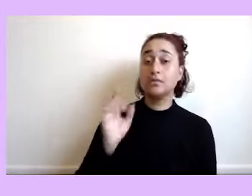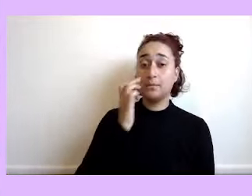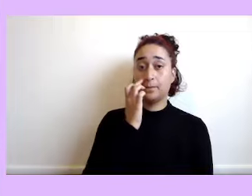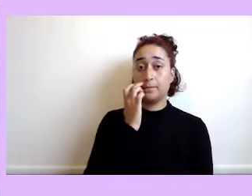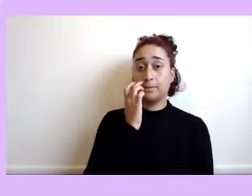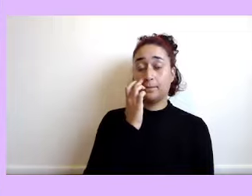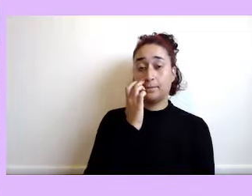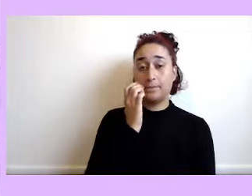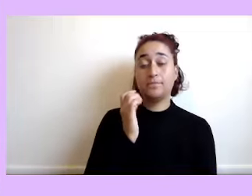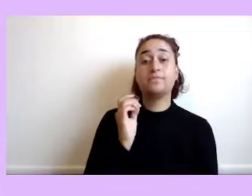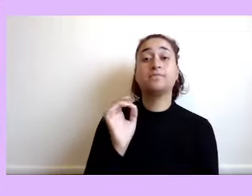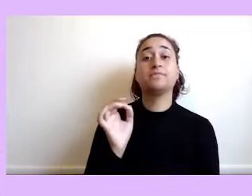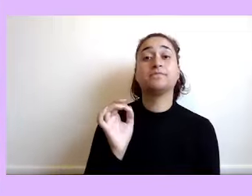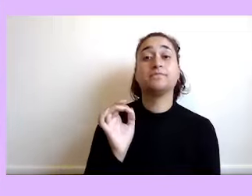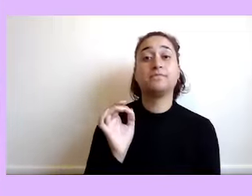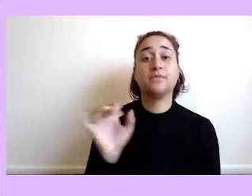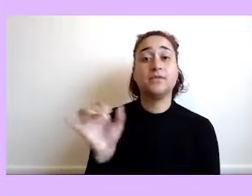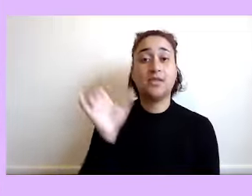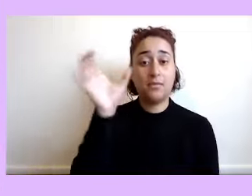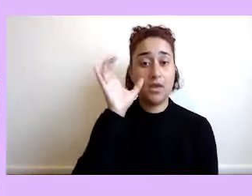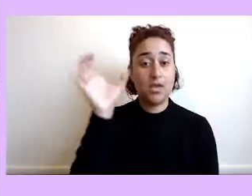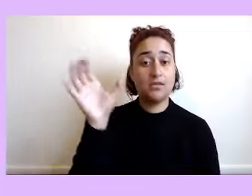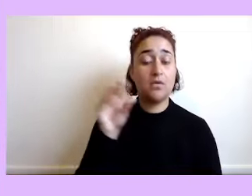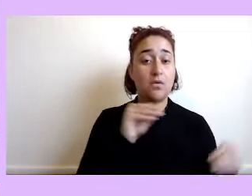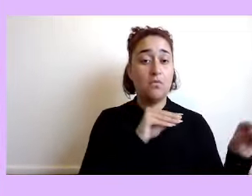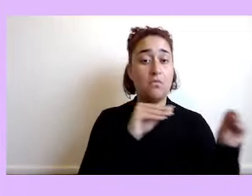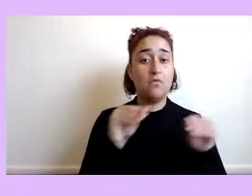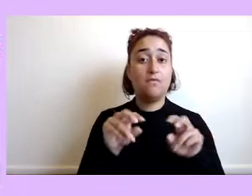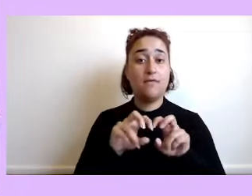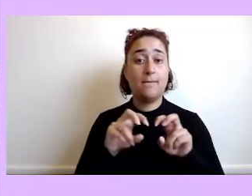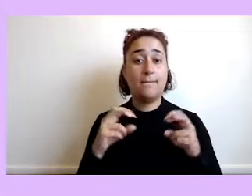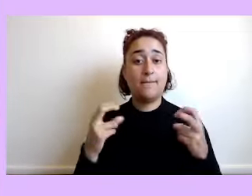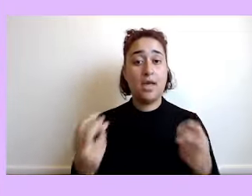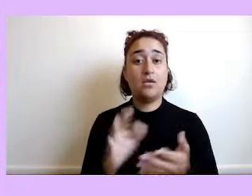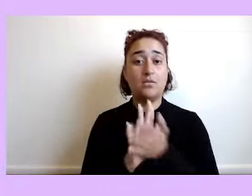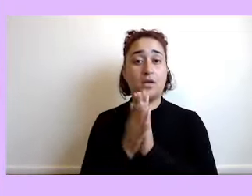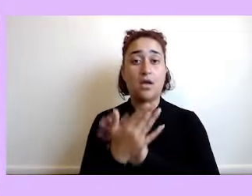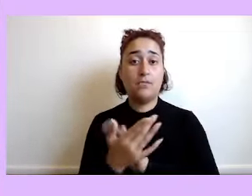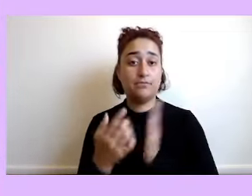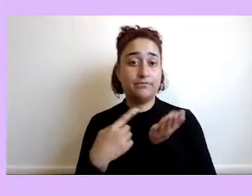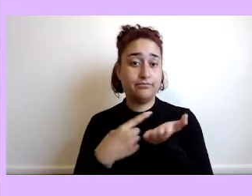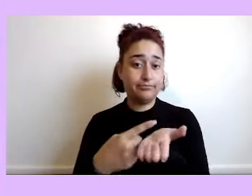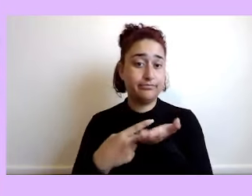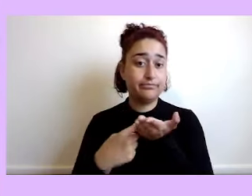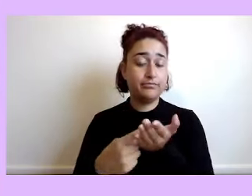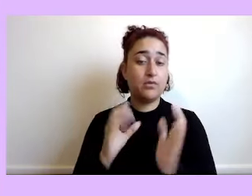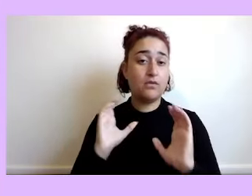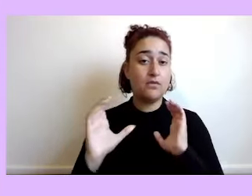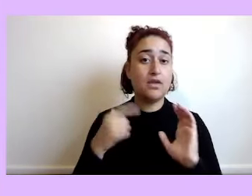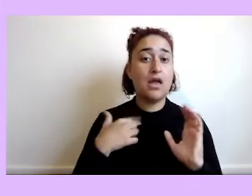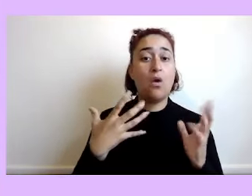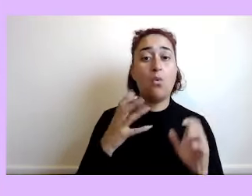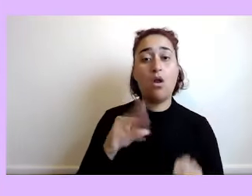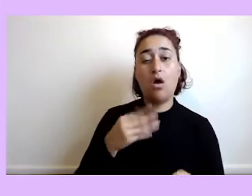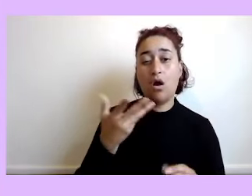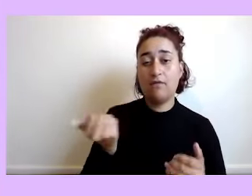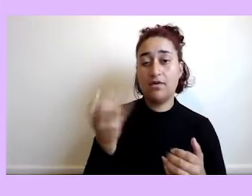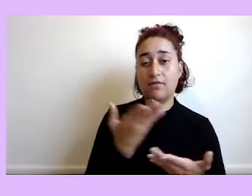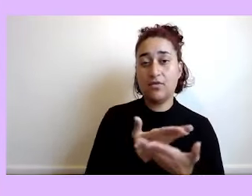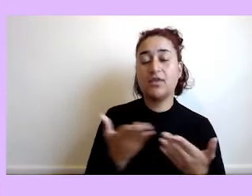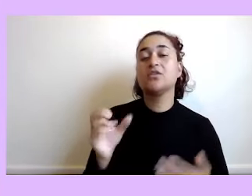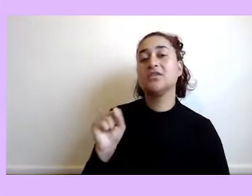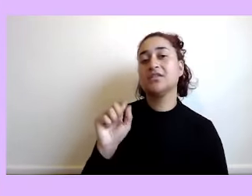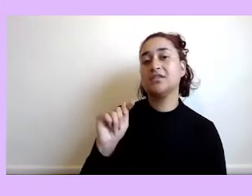the spirit of like moving from panel into conversation, I want to offer in a couple of things. This is Stephanie speaking